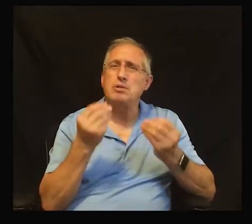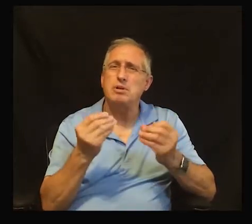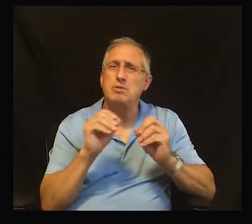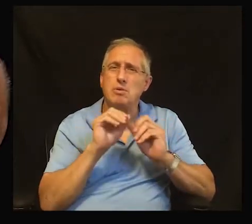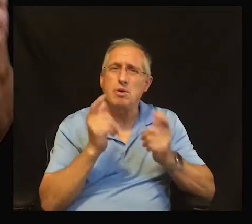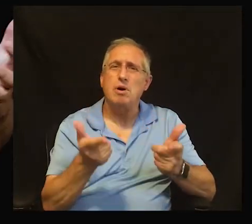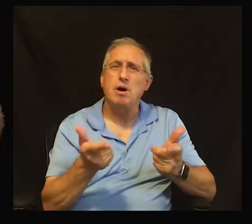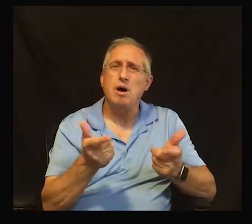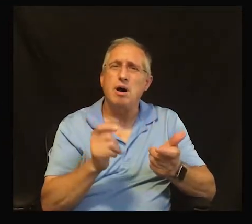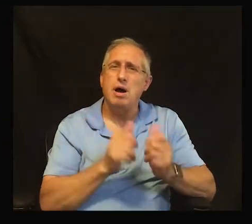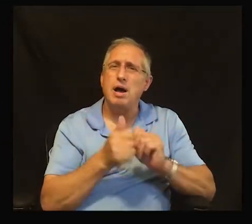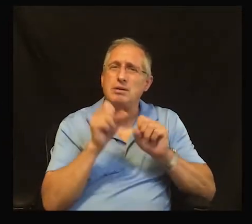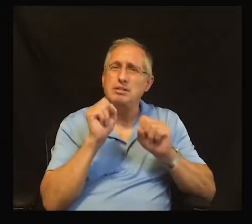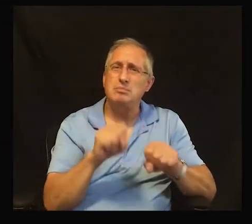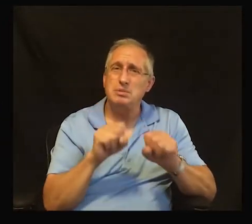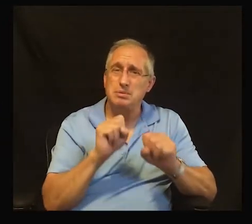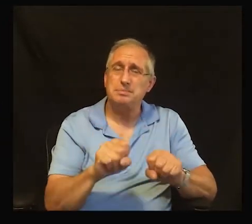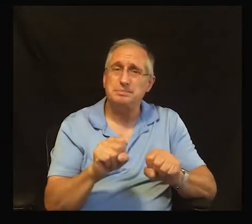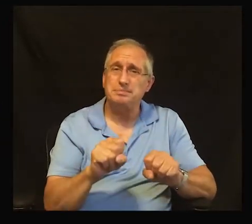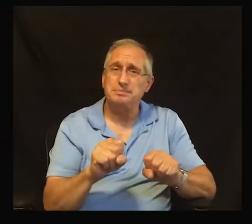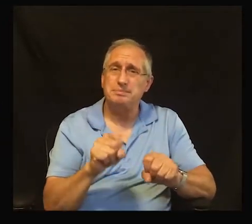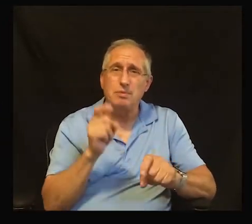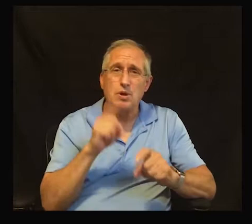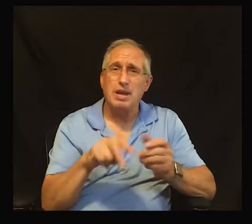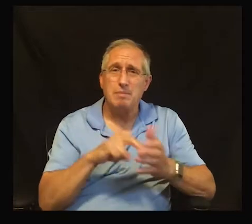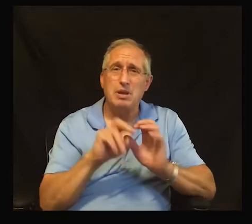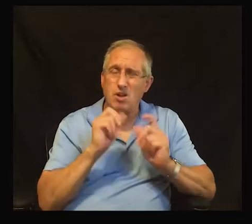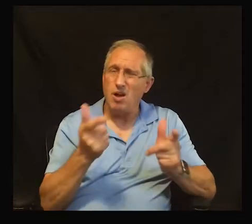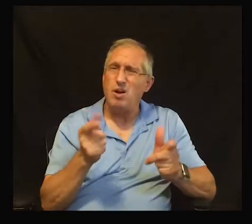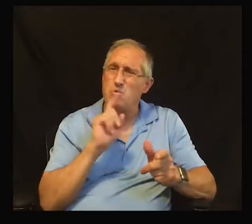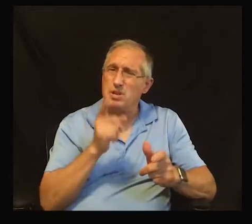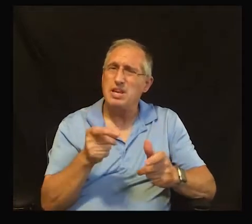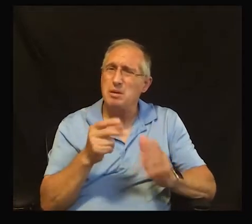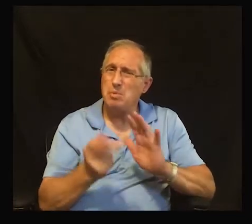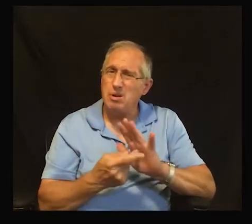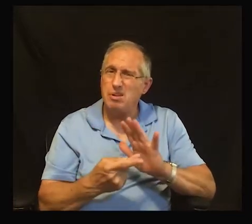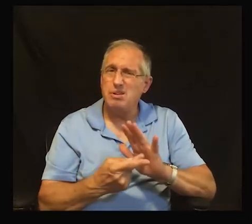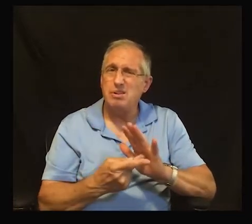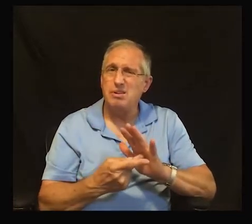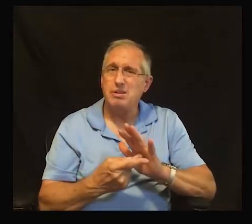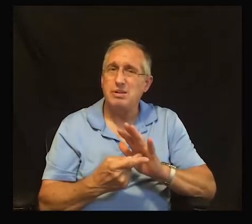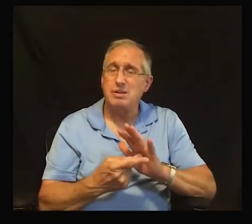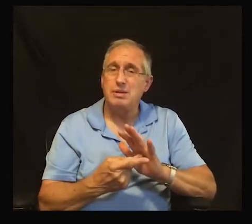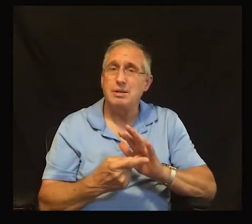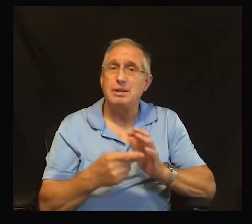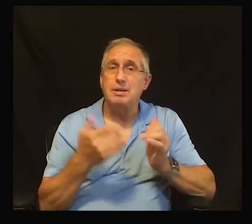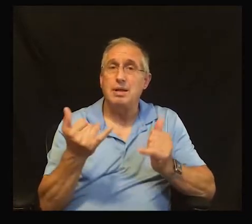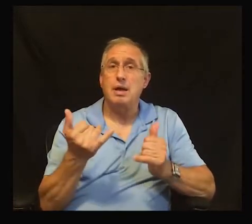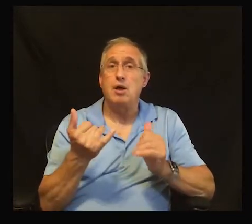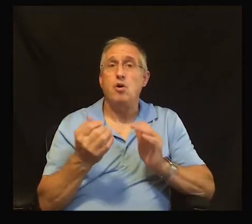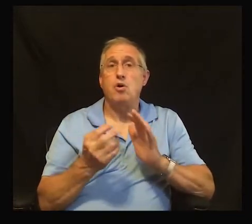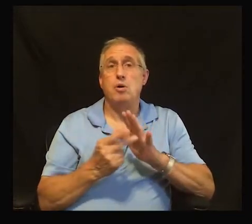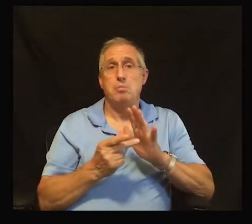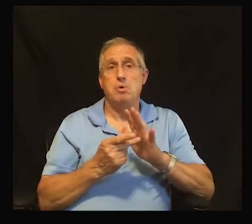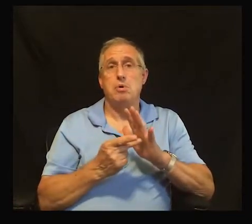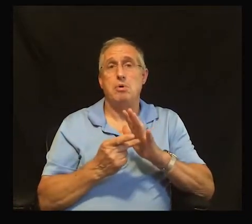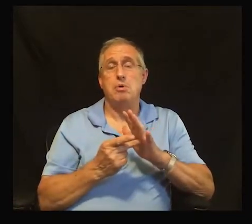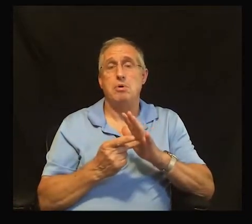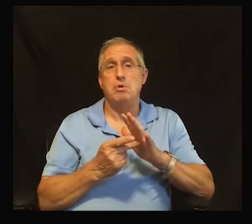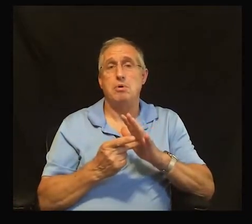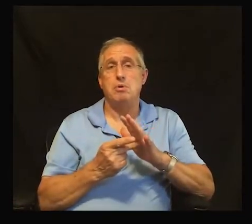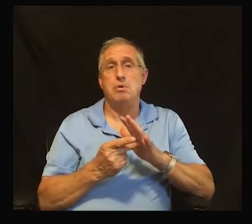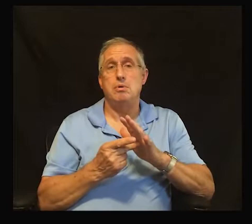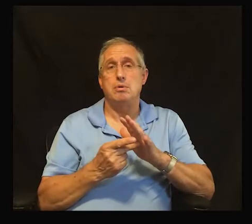be gentle to all? How is that going to be possible? You can't mean all. Come on, Paul. And now Paul gives